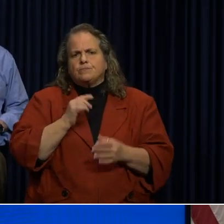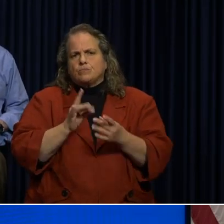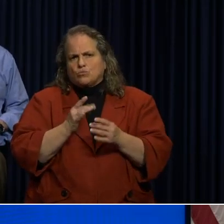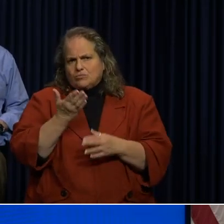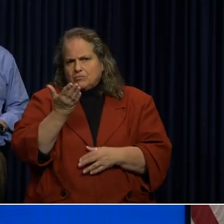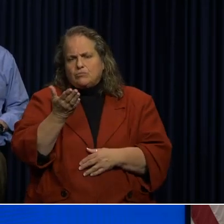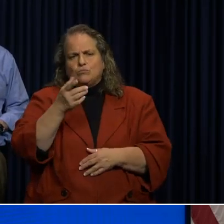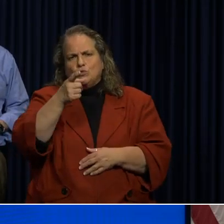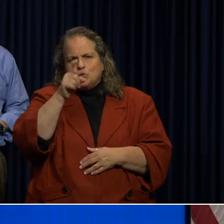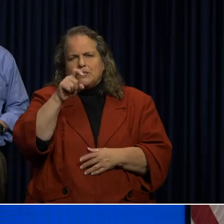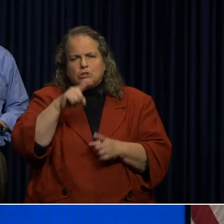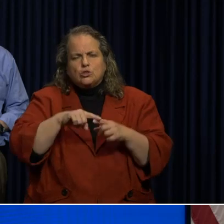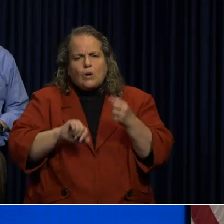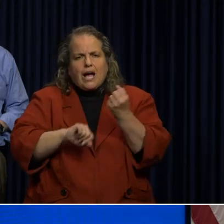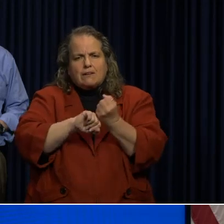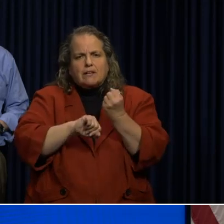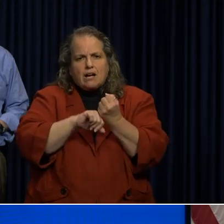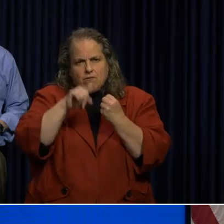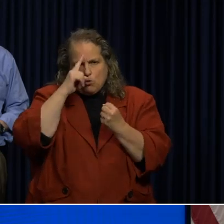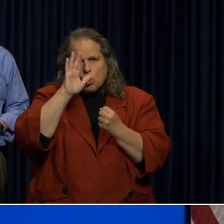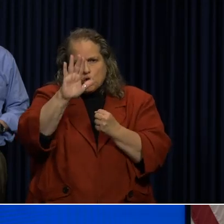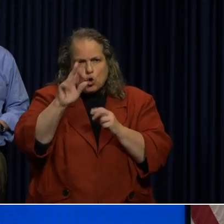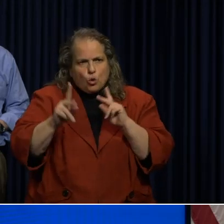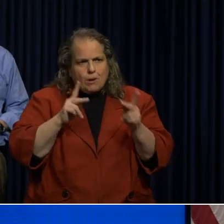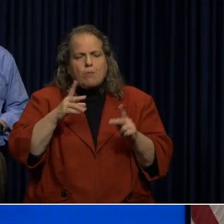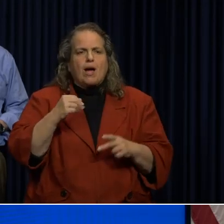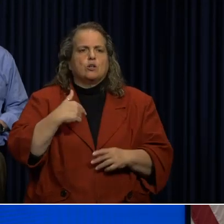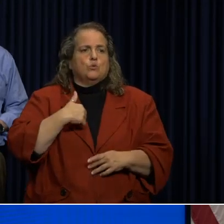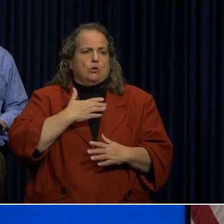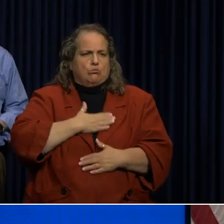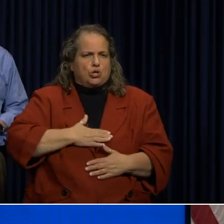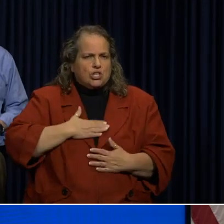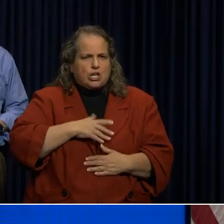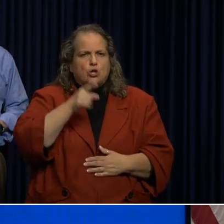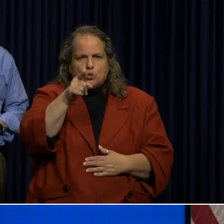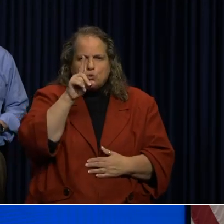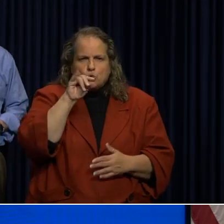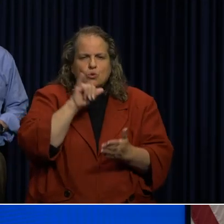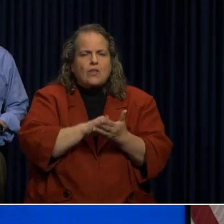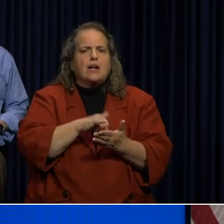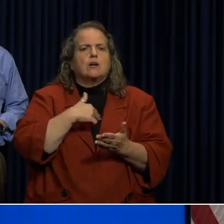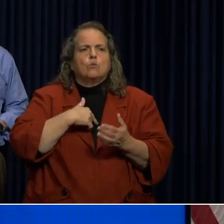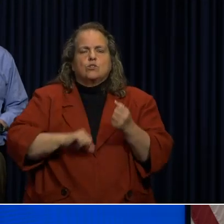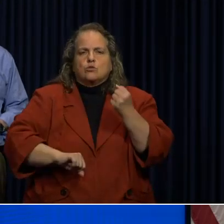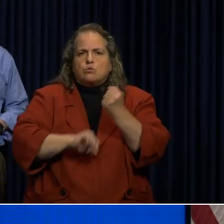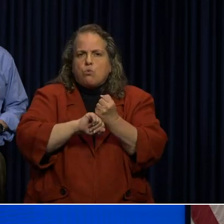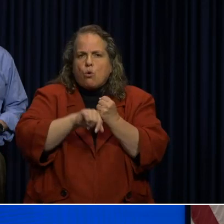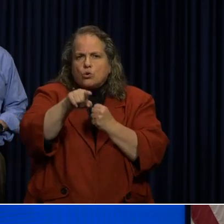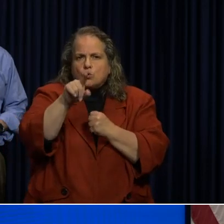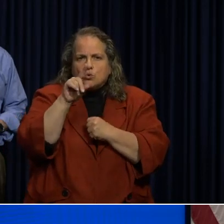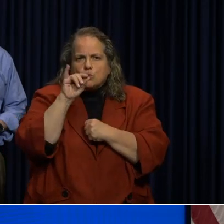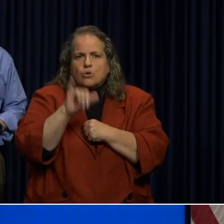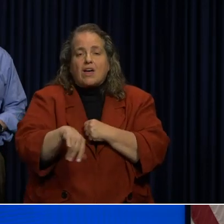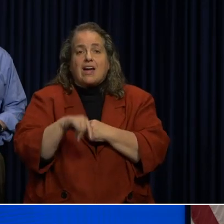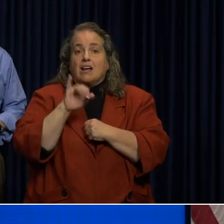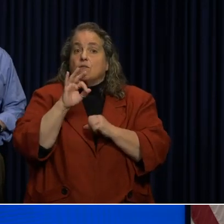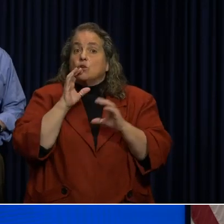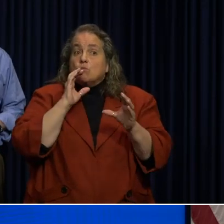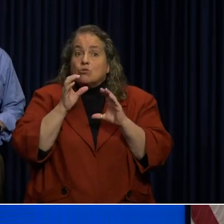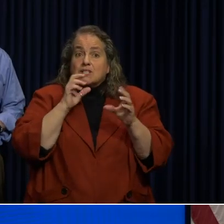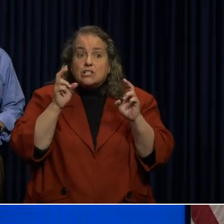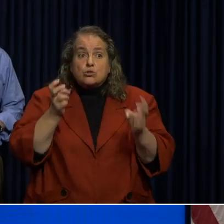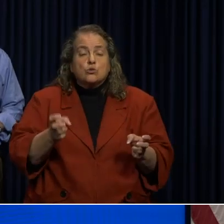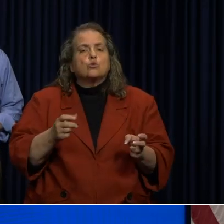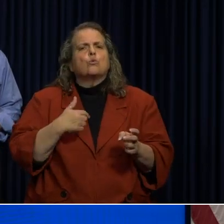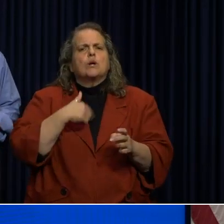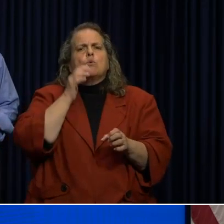you need to advocate for your people, and we appreciate that you do that, and we support you in doing that. If there are communication issues, we are going to work through